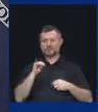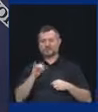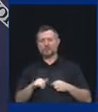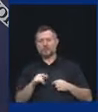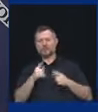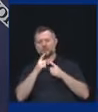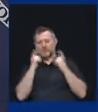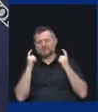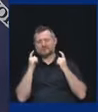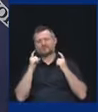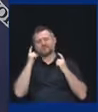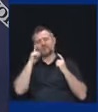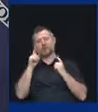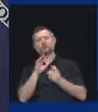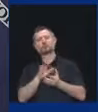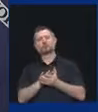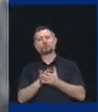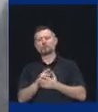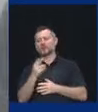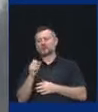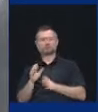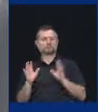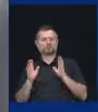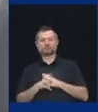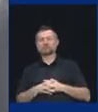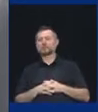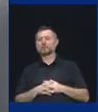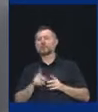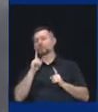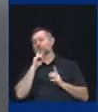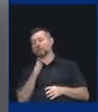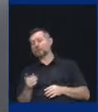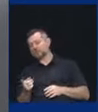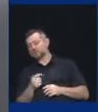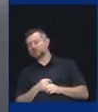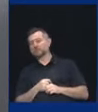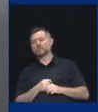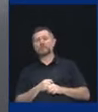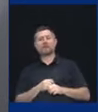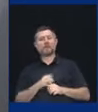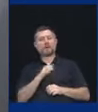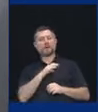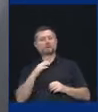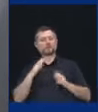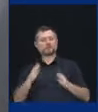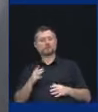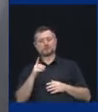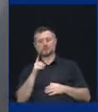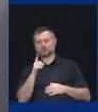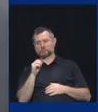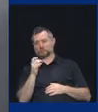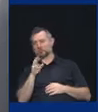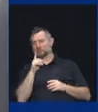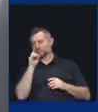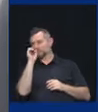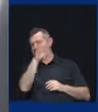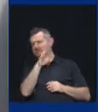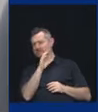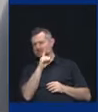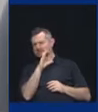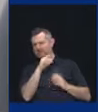mandate outside. Pete? Well, Governor, well, you released the Commissioner Zucker's letter to the CDC, and that letter itself said